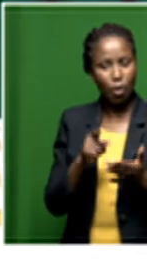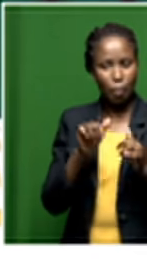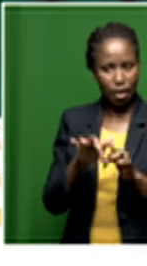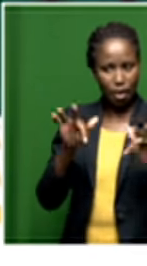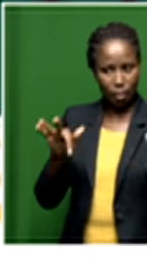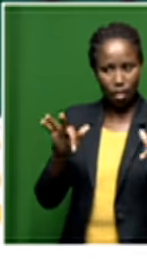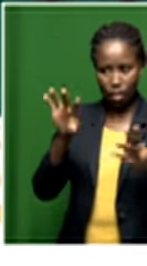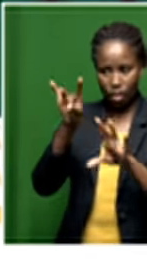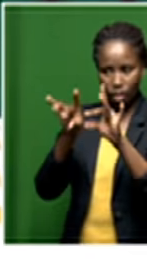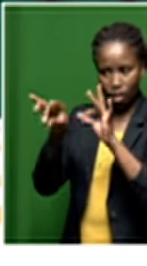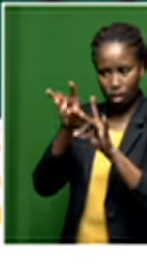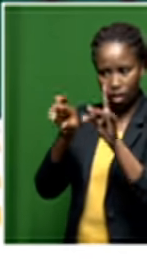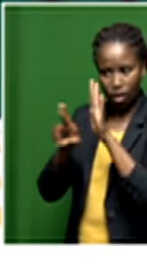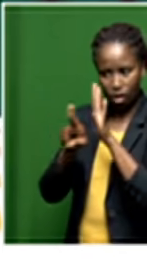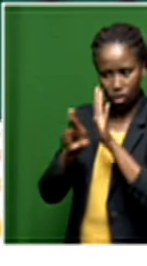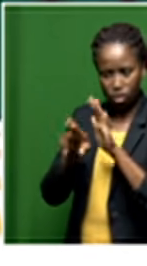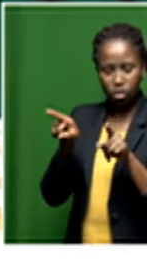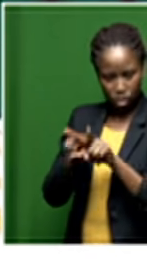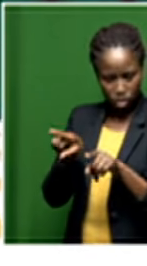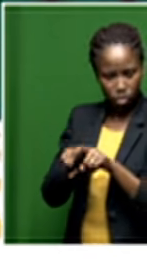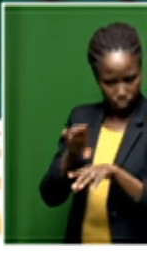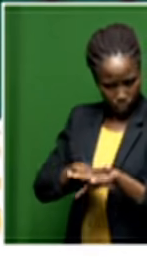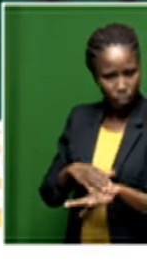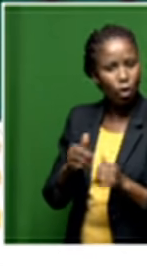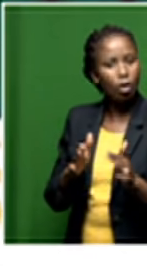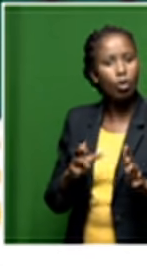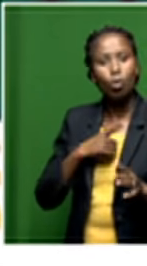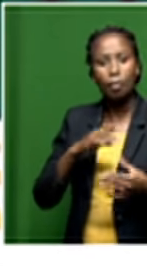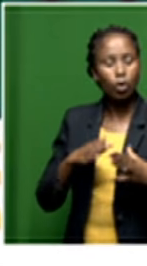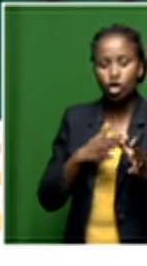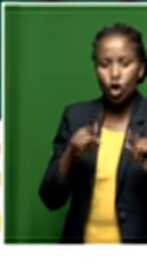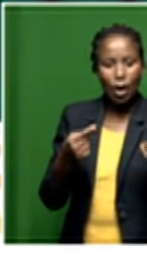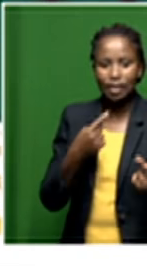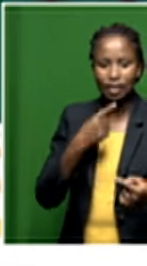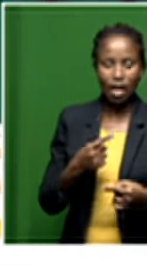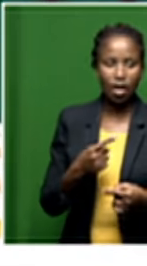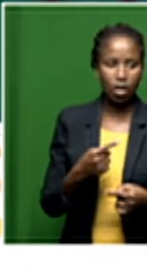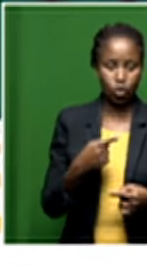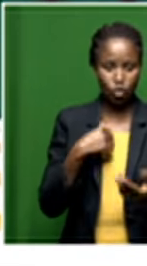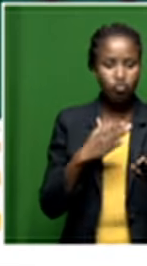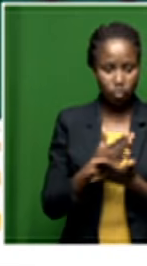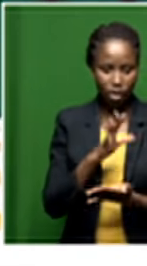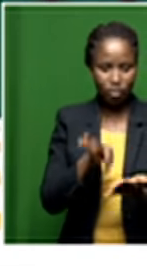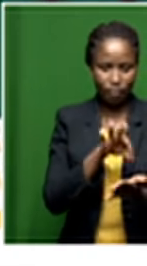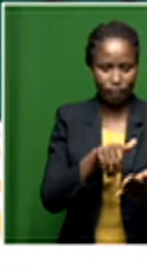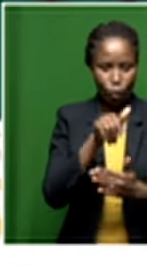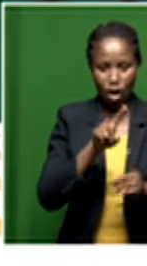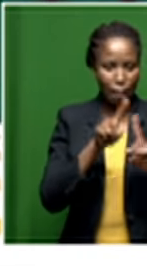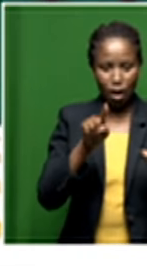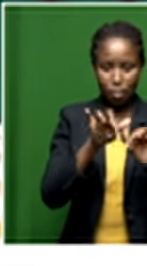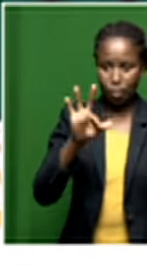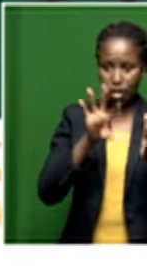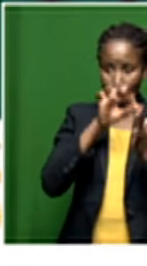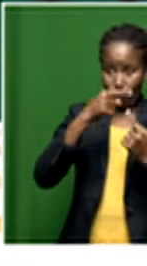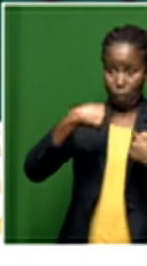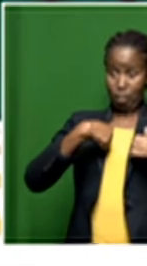also be open, because you can't say you have a right to vote, but you don't have a right to be voted for. Yeah. You have a right to vote